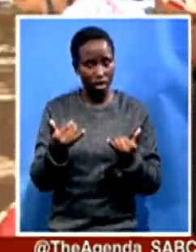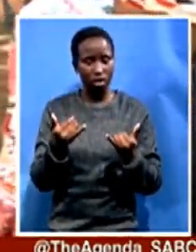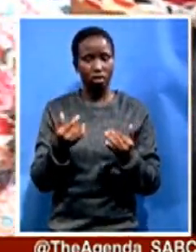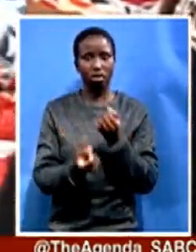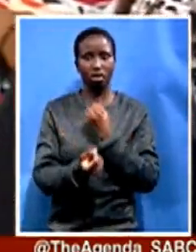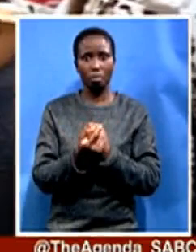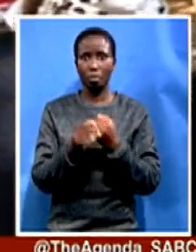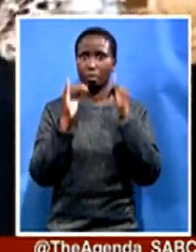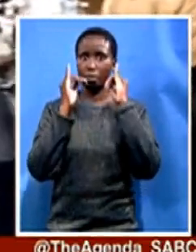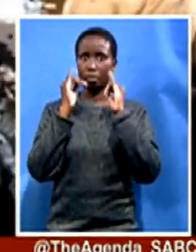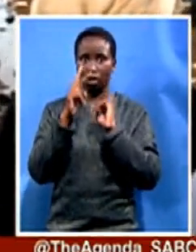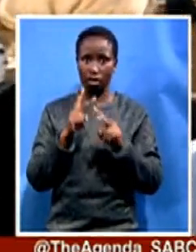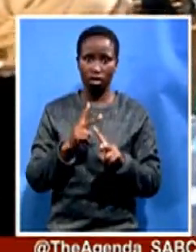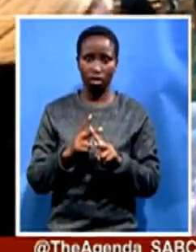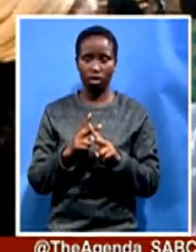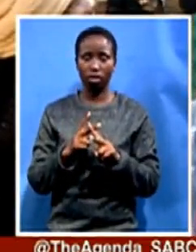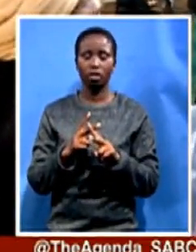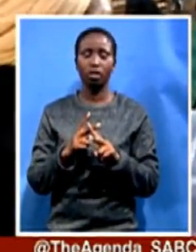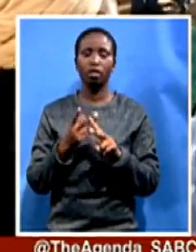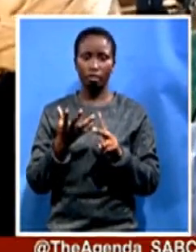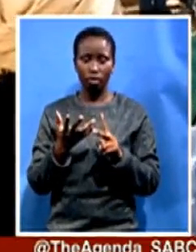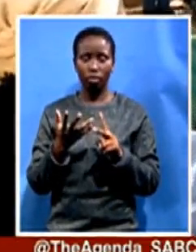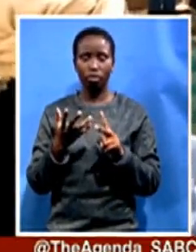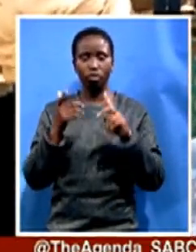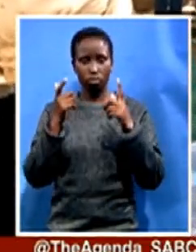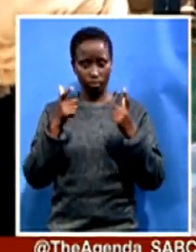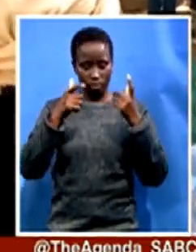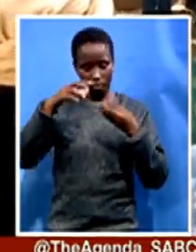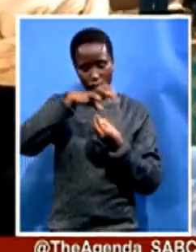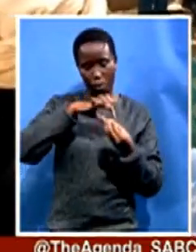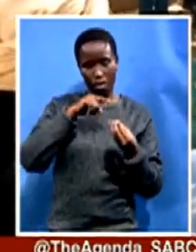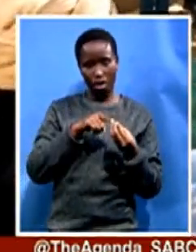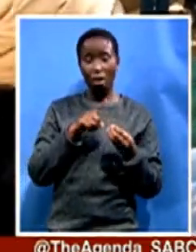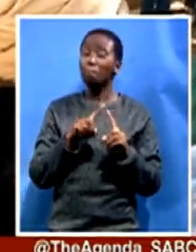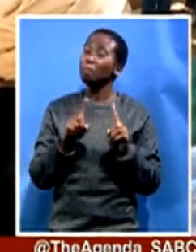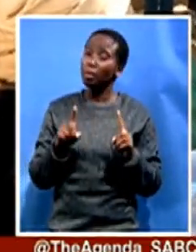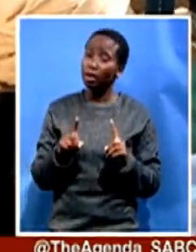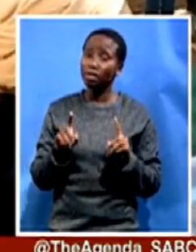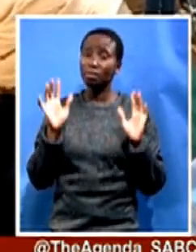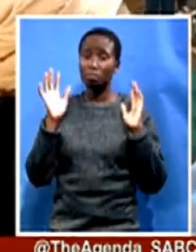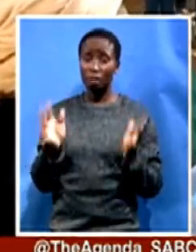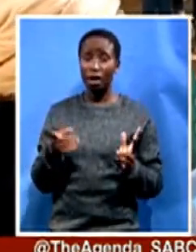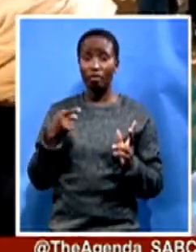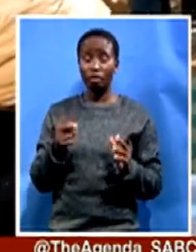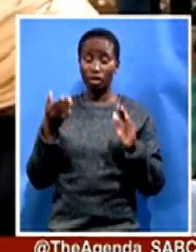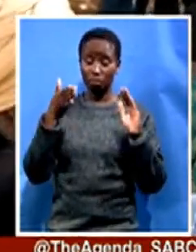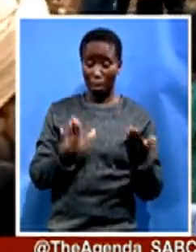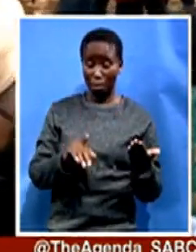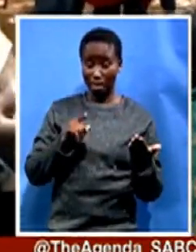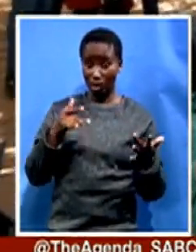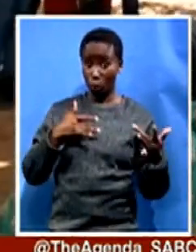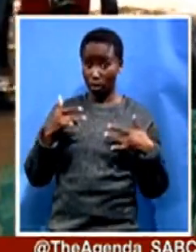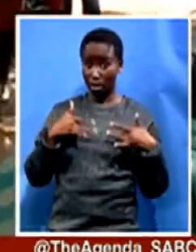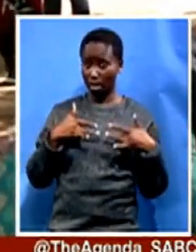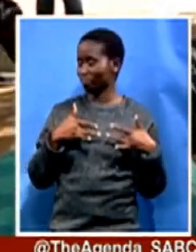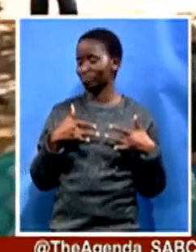the royal family. But it's not only the issue of the departure that is of concern here at Desiree. The issue